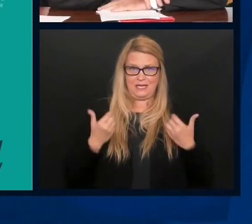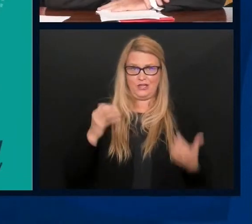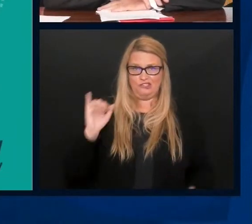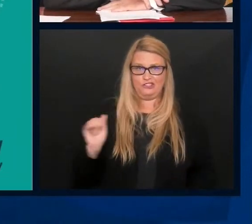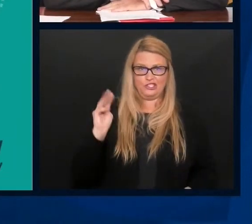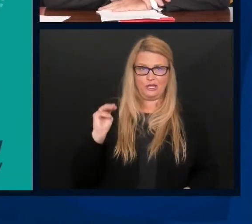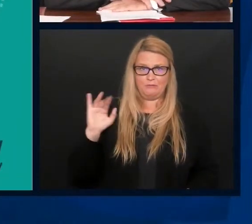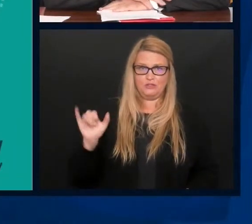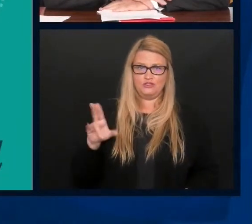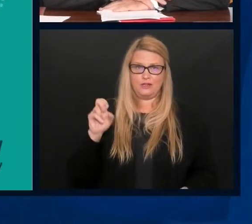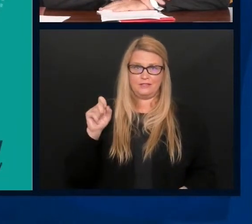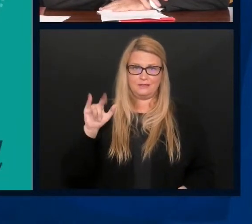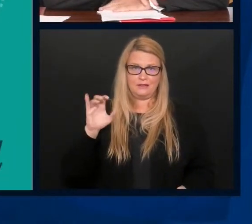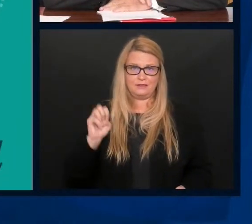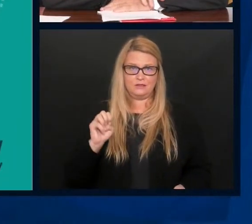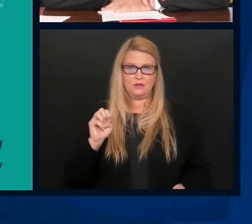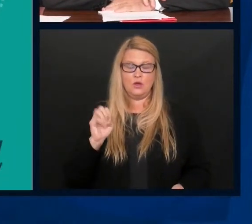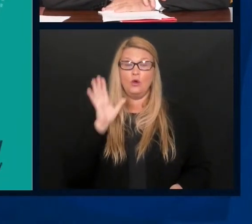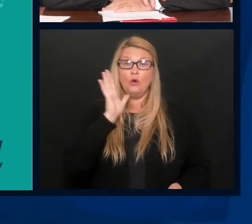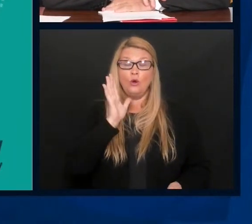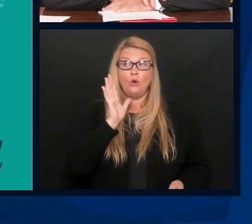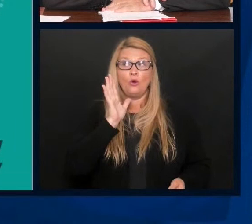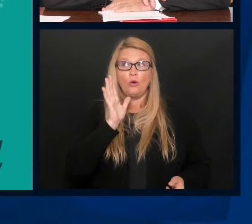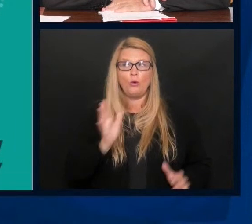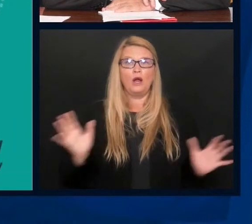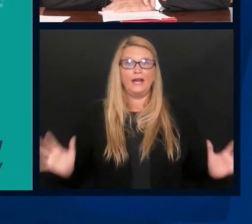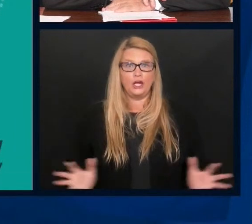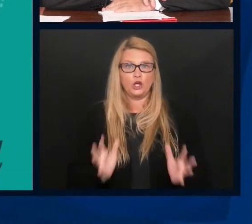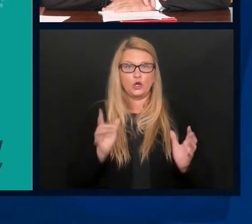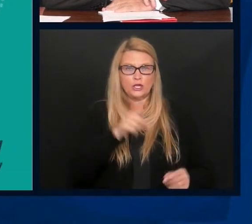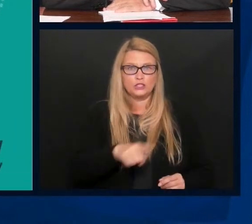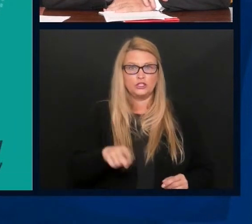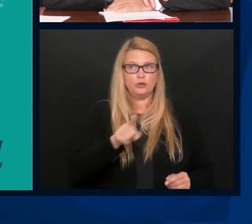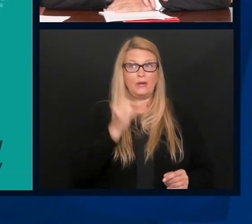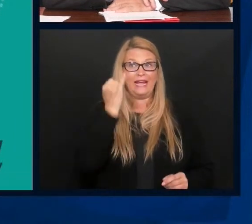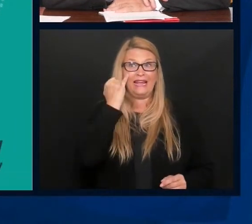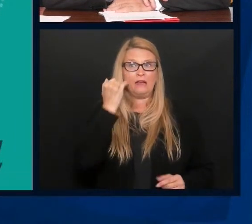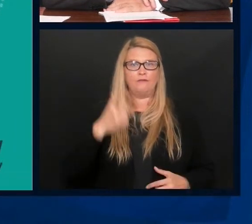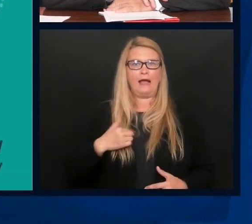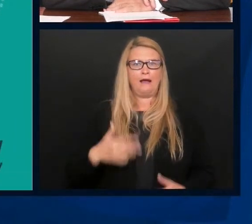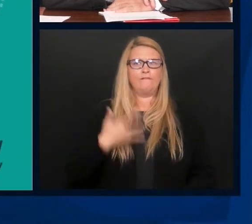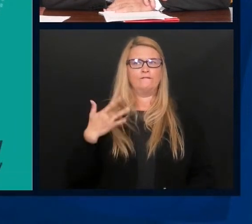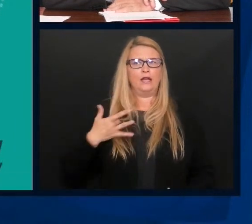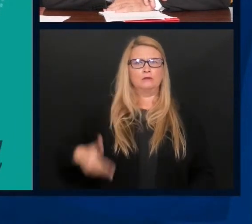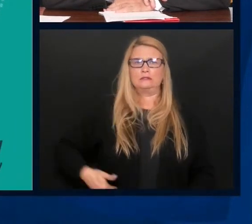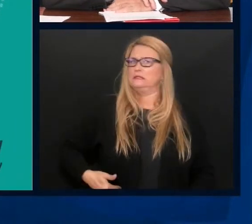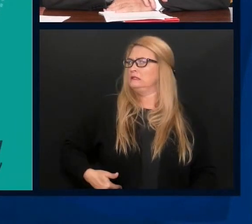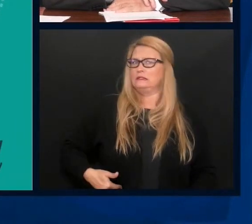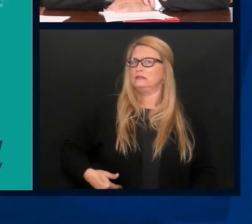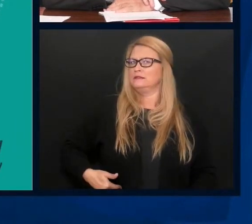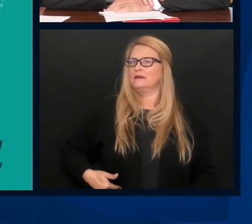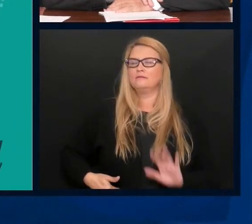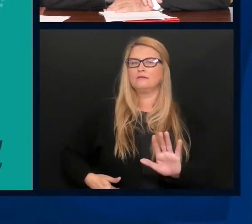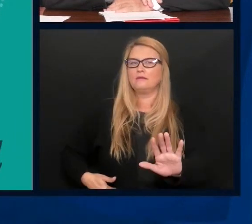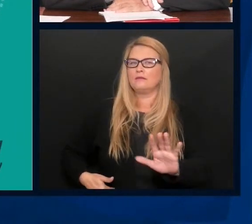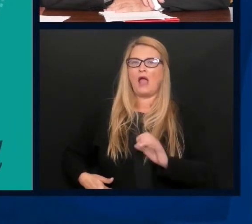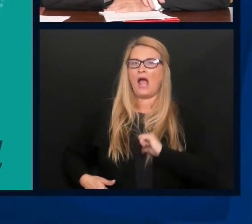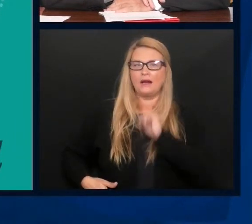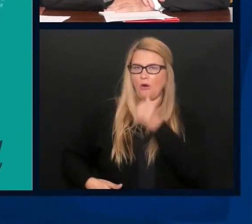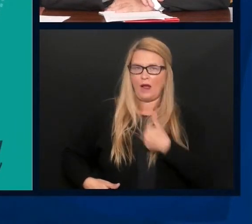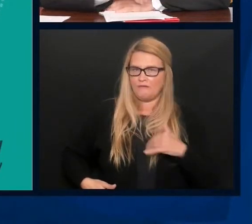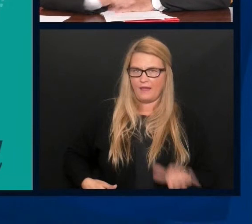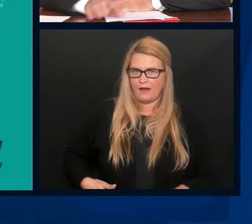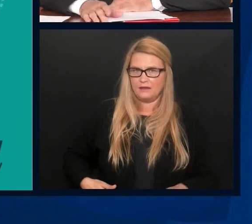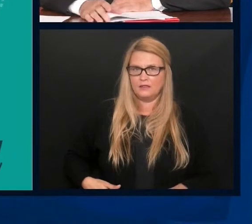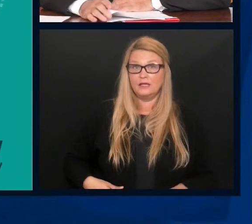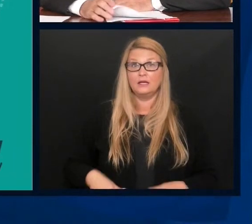try to encourage you if I had doubt. But I have doubt if you don't get this. I mean, if you don't get this vaccination,